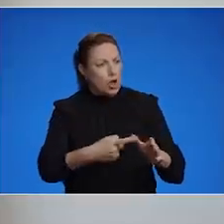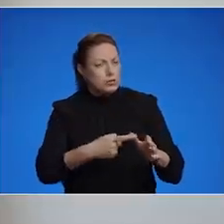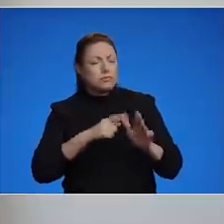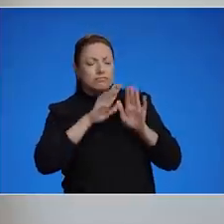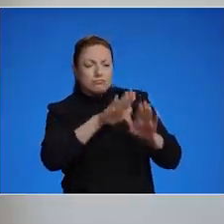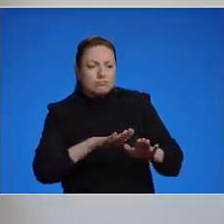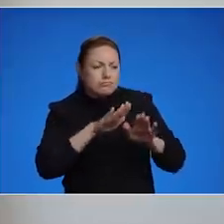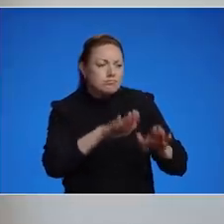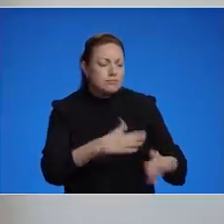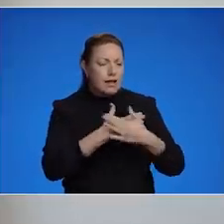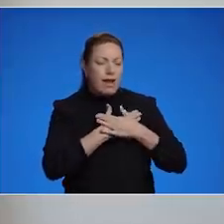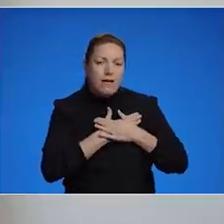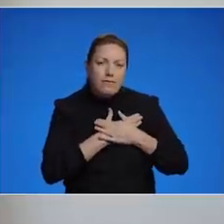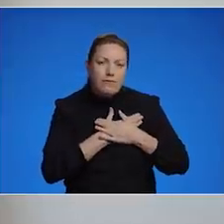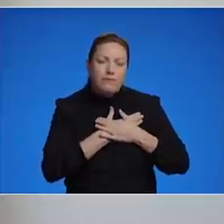with love and compassion.